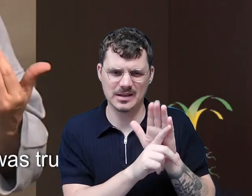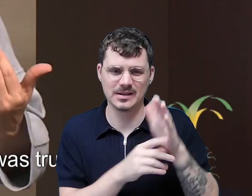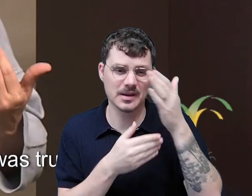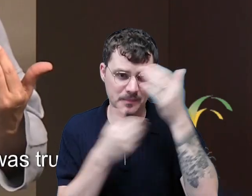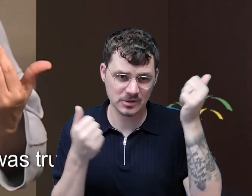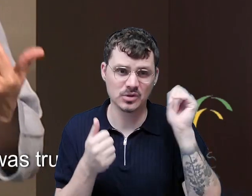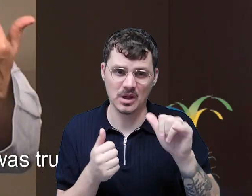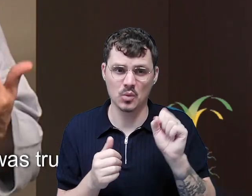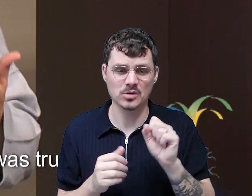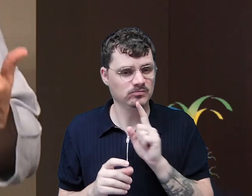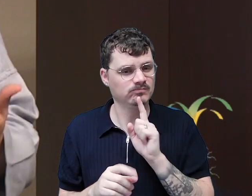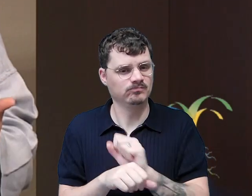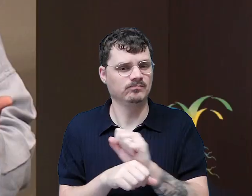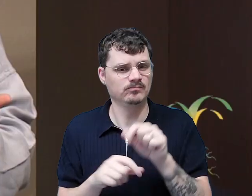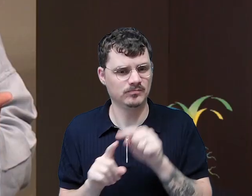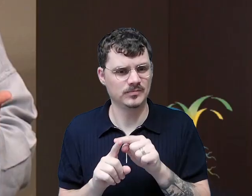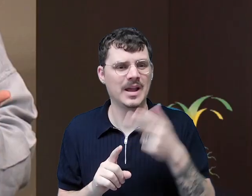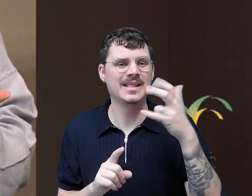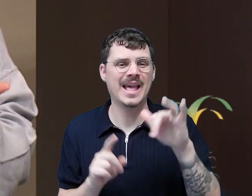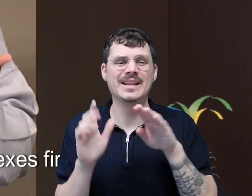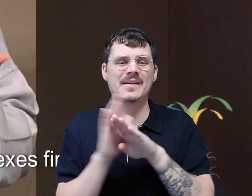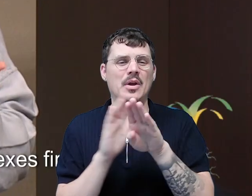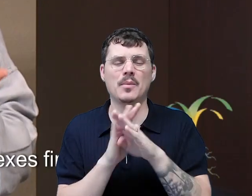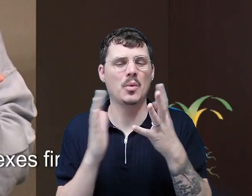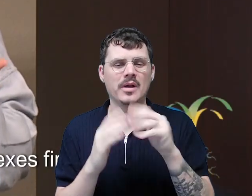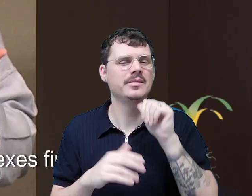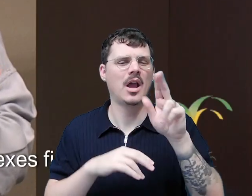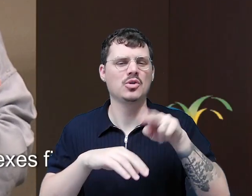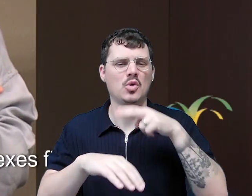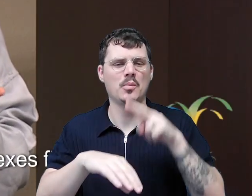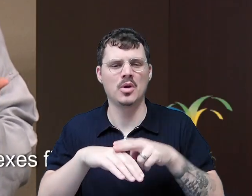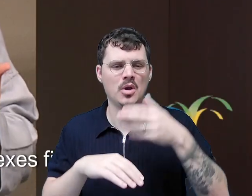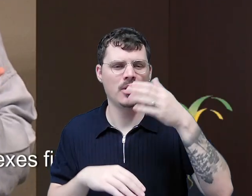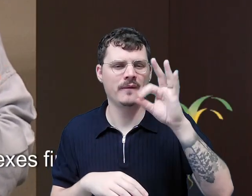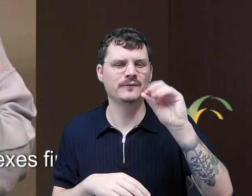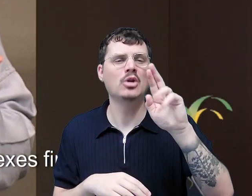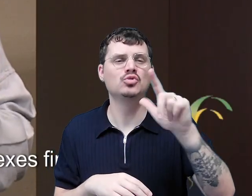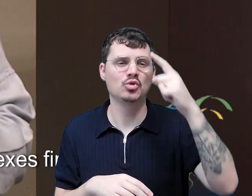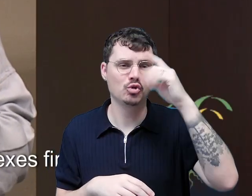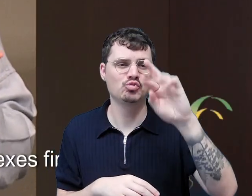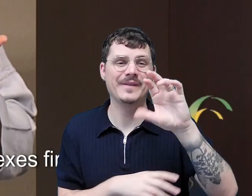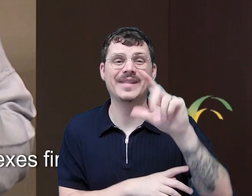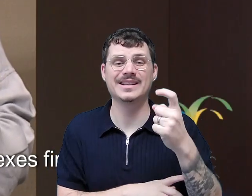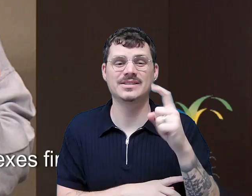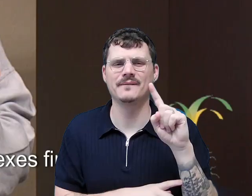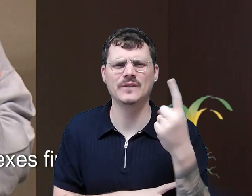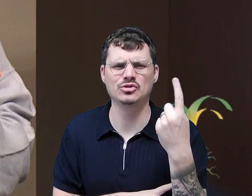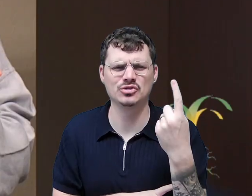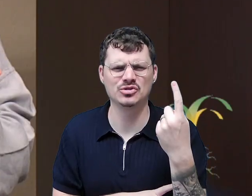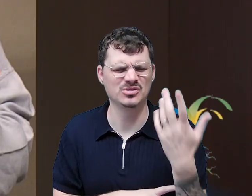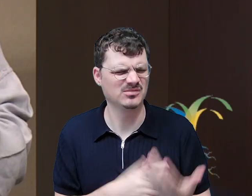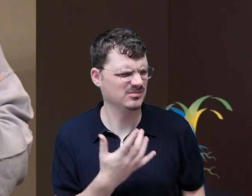Alzheimer's type dementia that was true and correct, they developed abnormal frontal reflexes